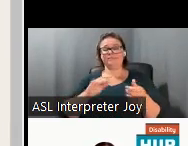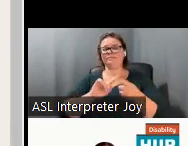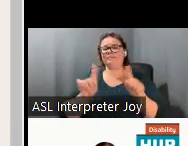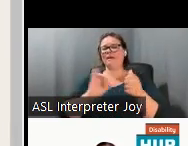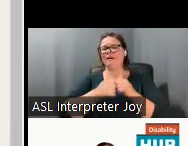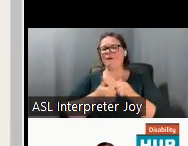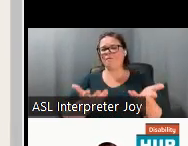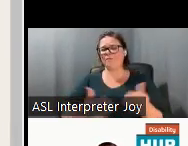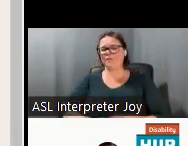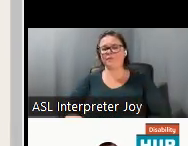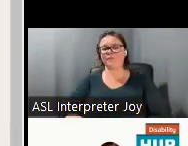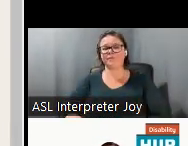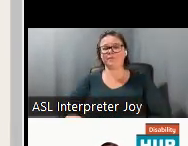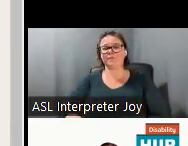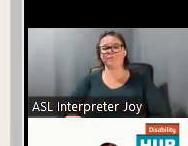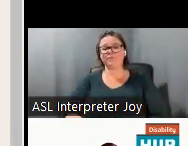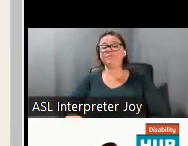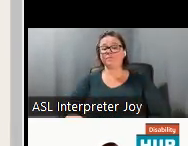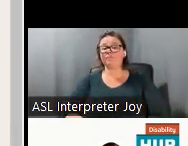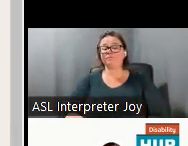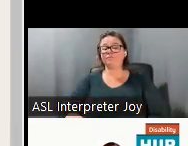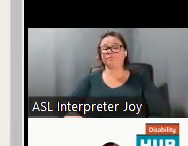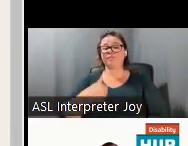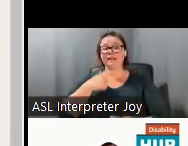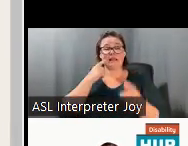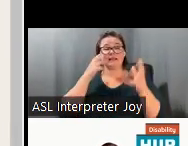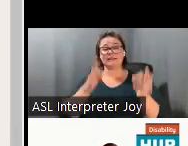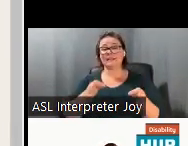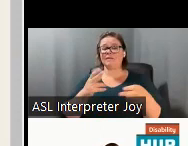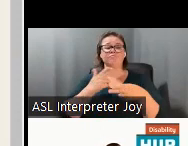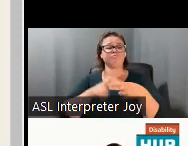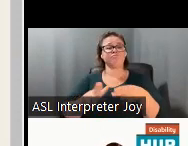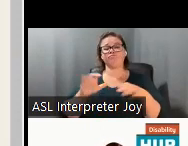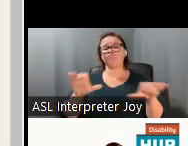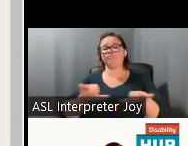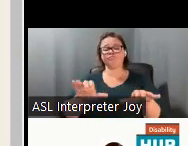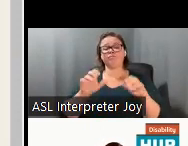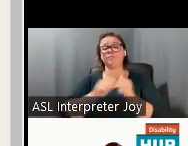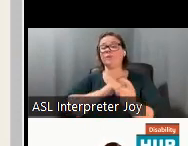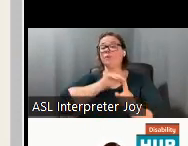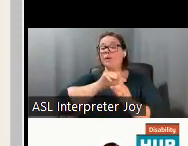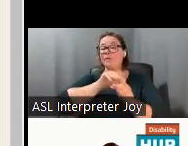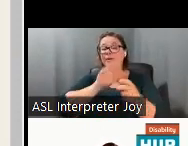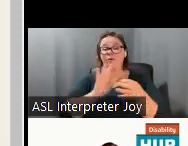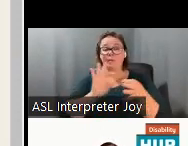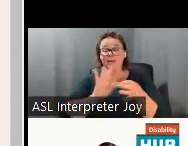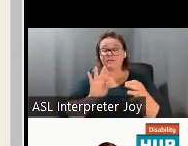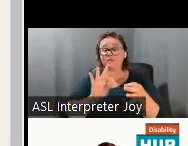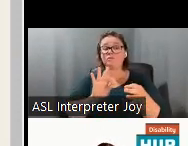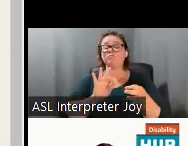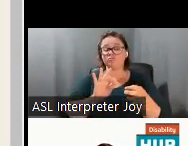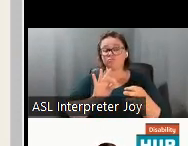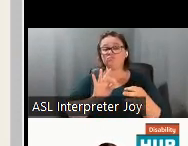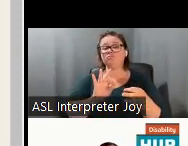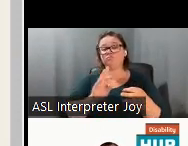started? And I get to decide is a brief activity with a reminder message that,